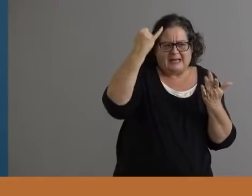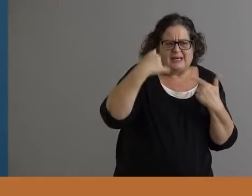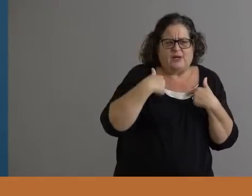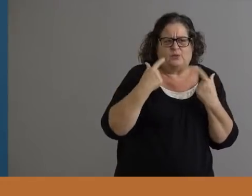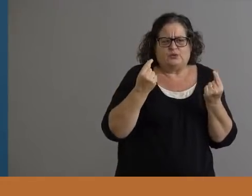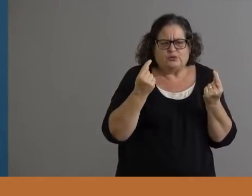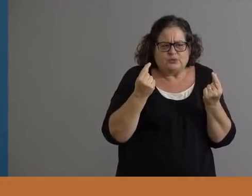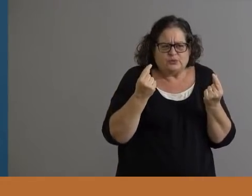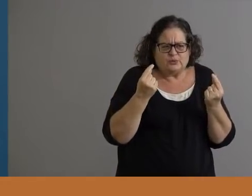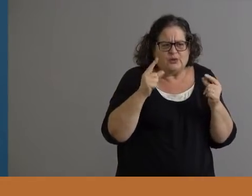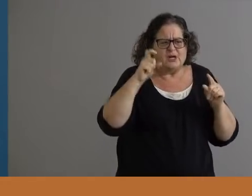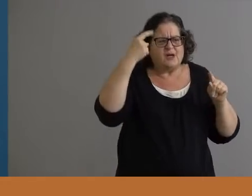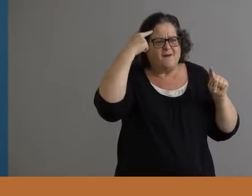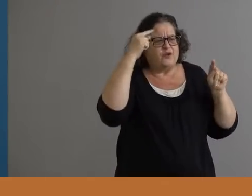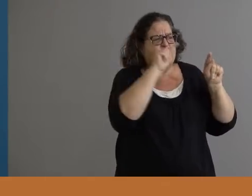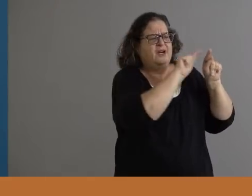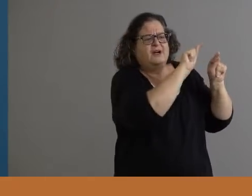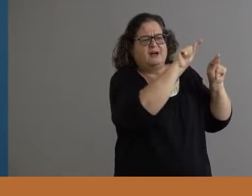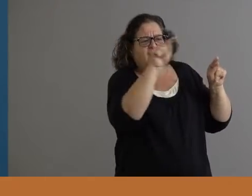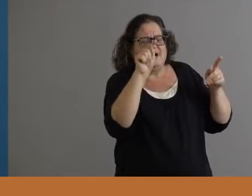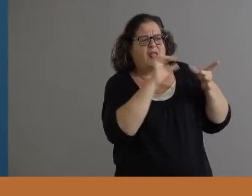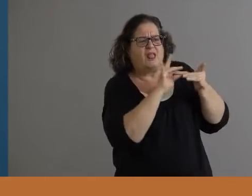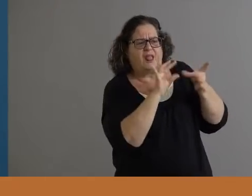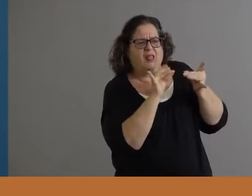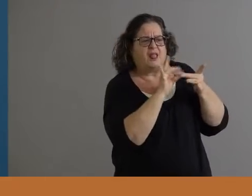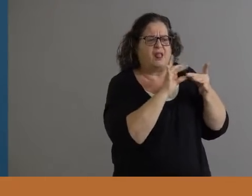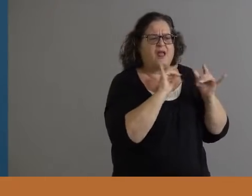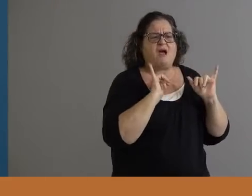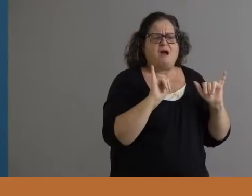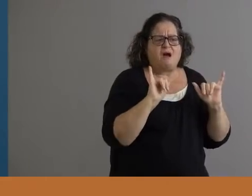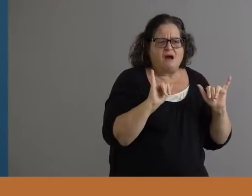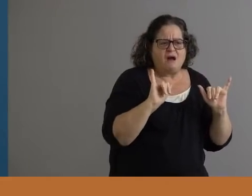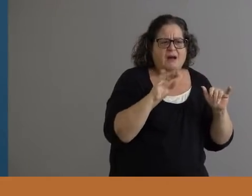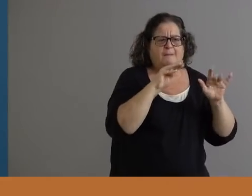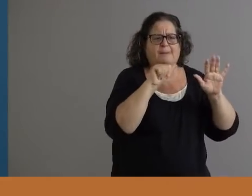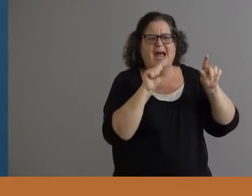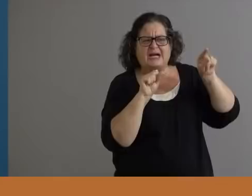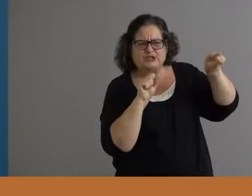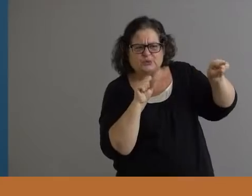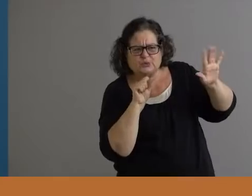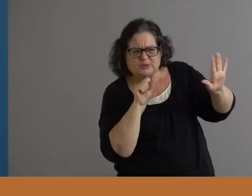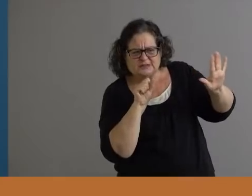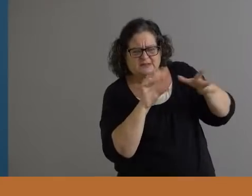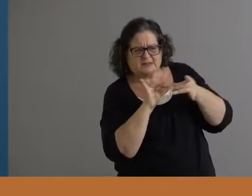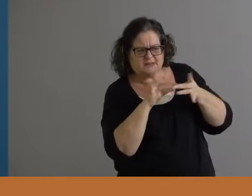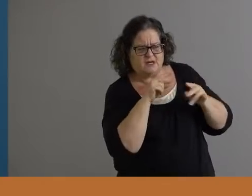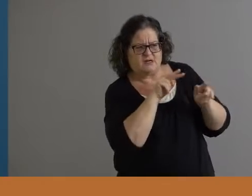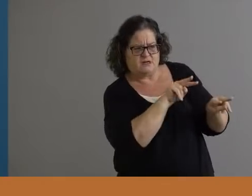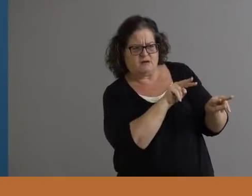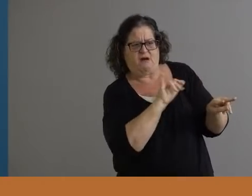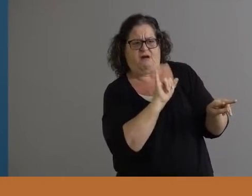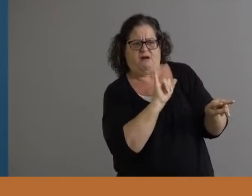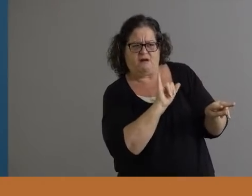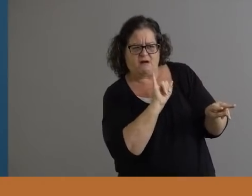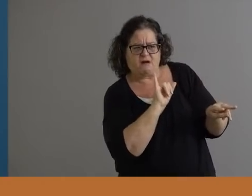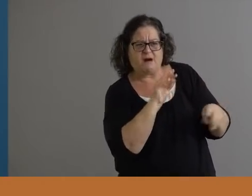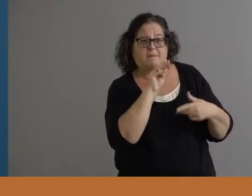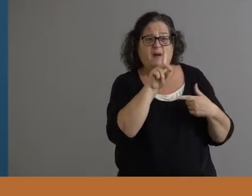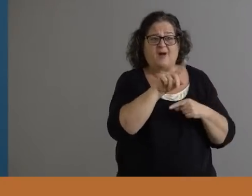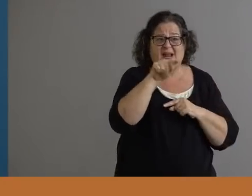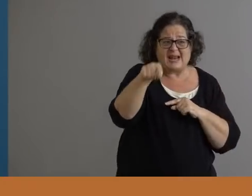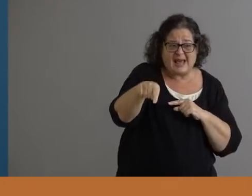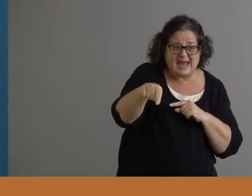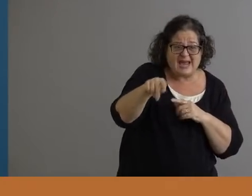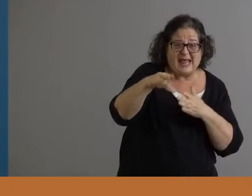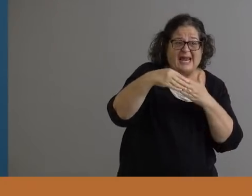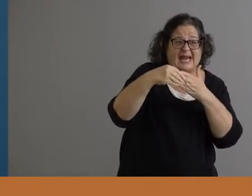had a discussion with Charlie Baker in Massachusetts, Larry Hogan in Maryland. So there's a